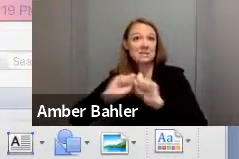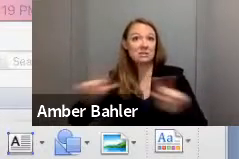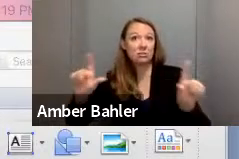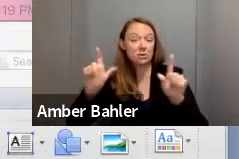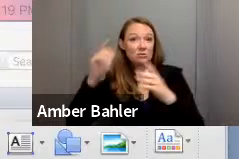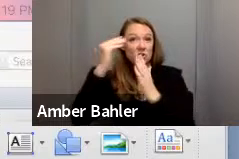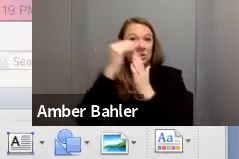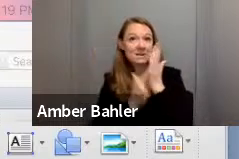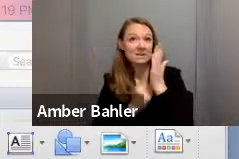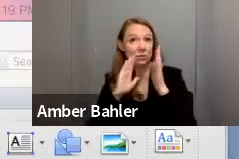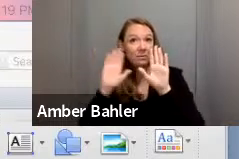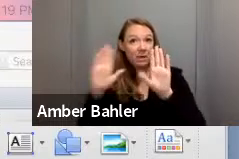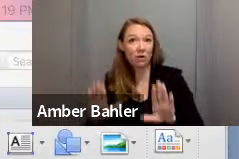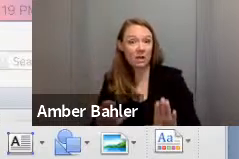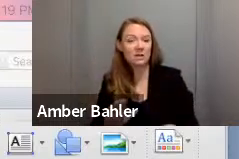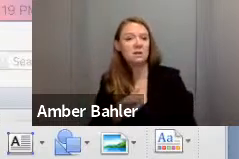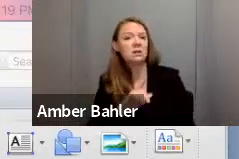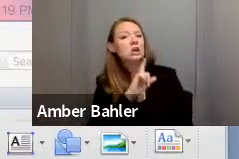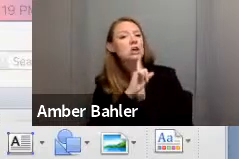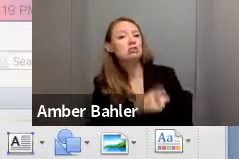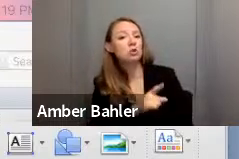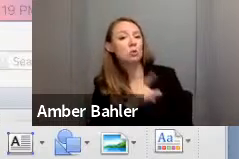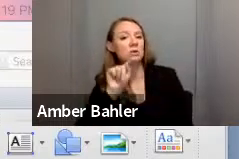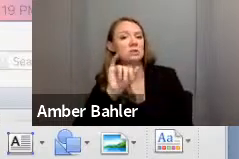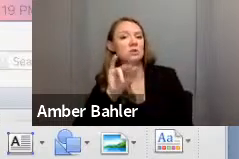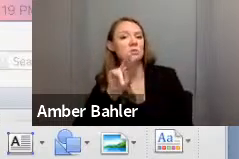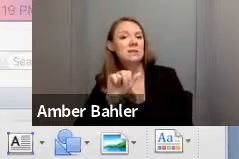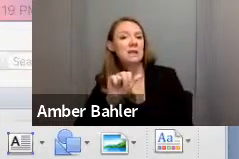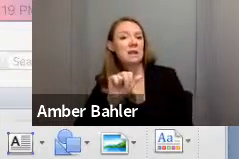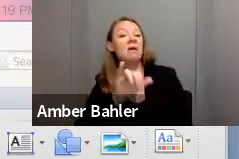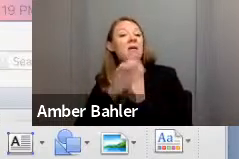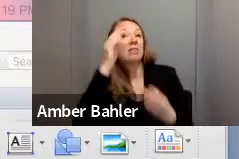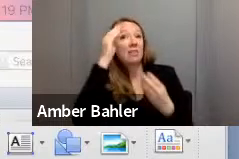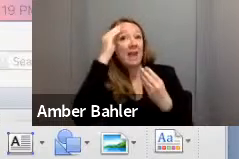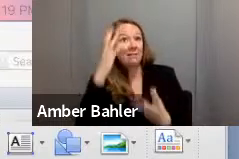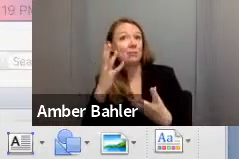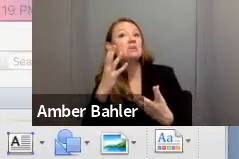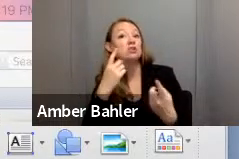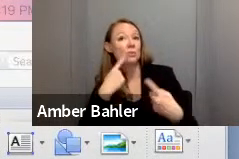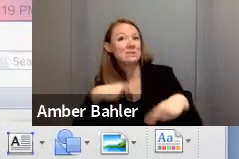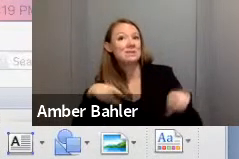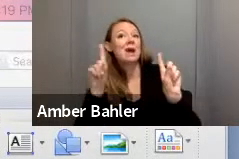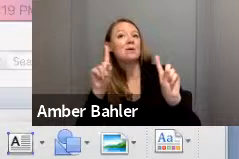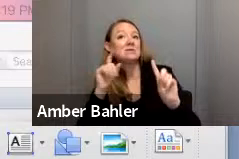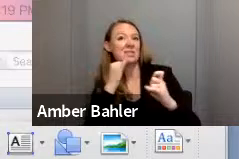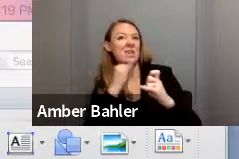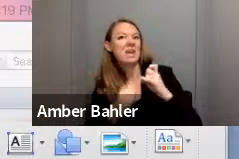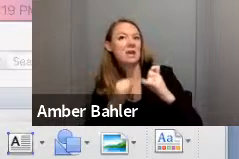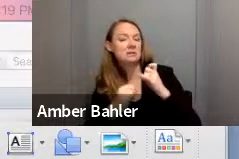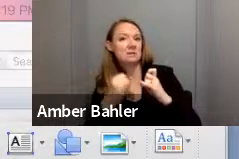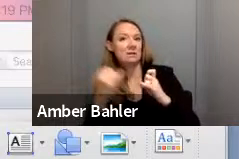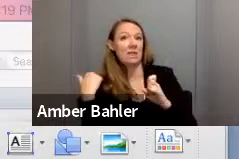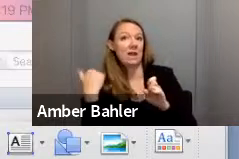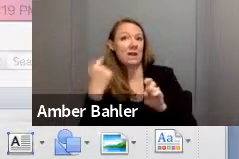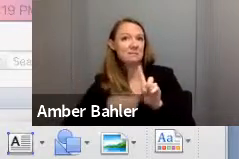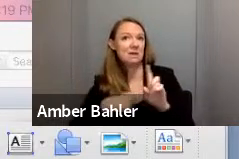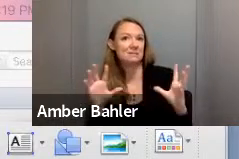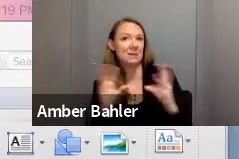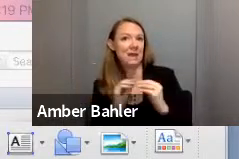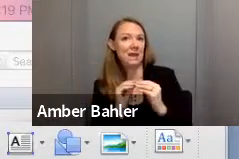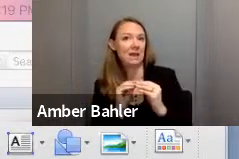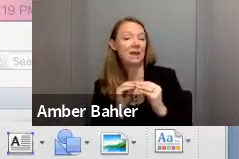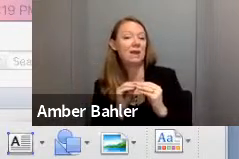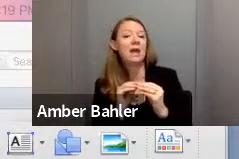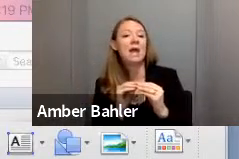Tina, that information was announced at the end of last month's meeting, and I